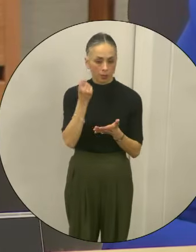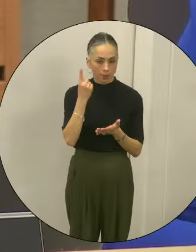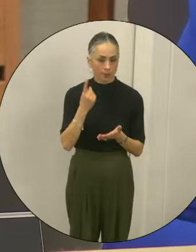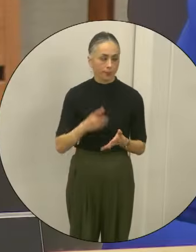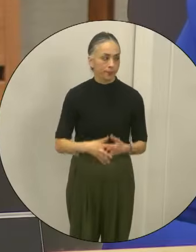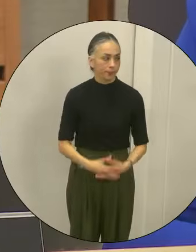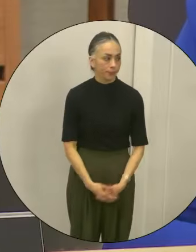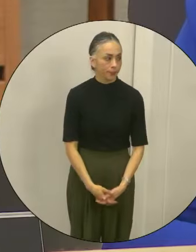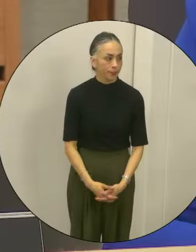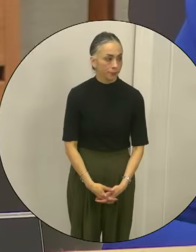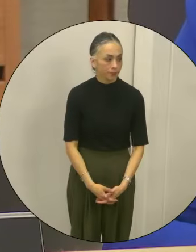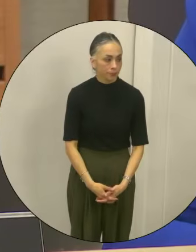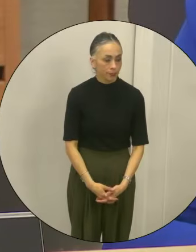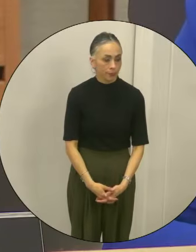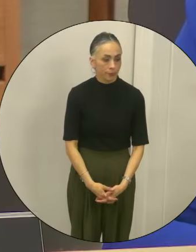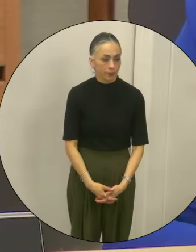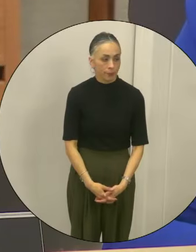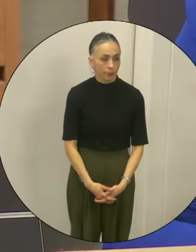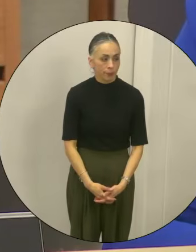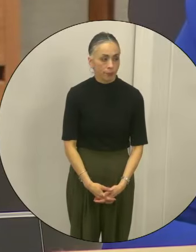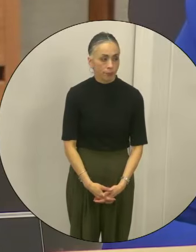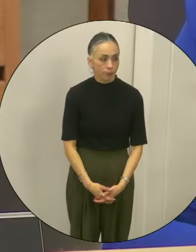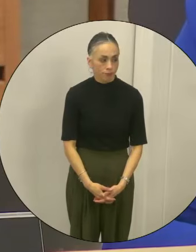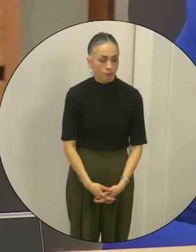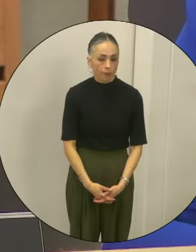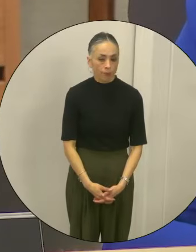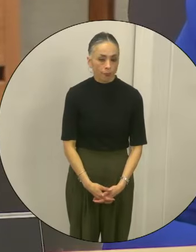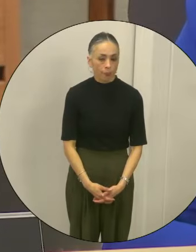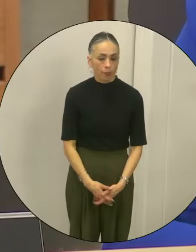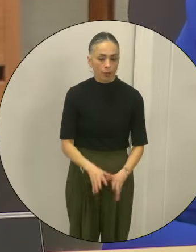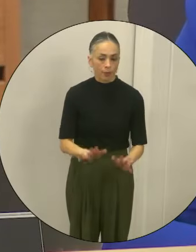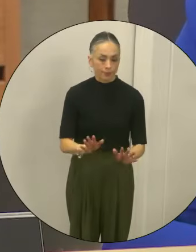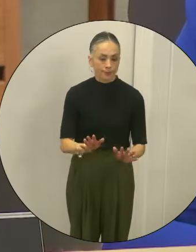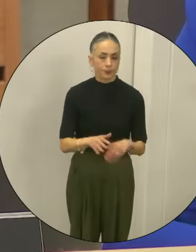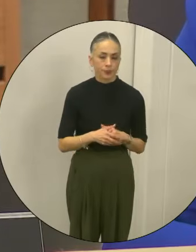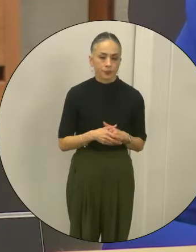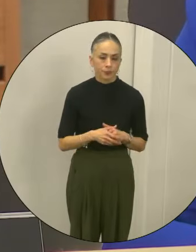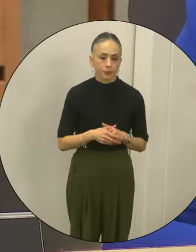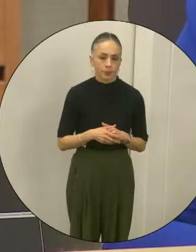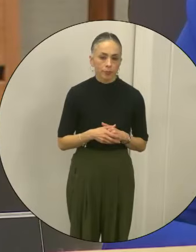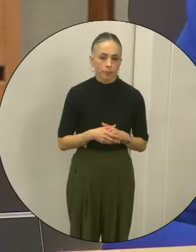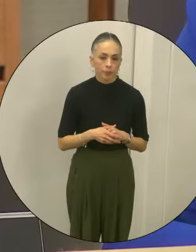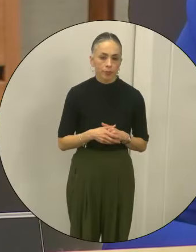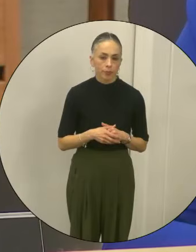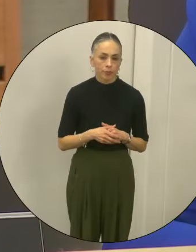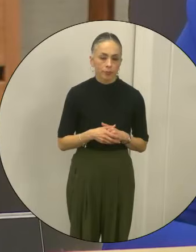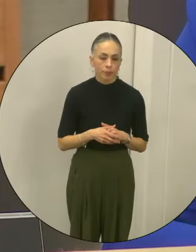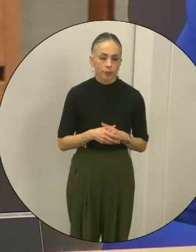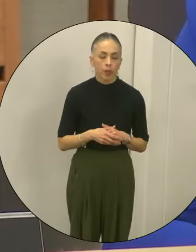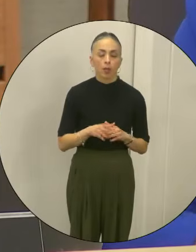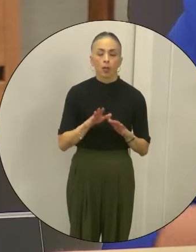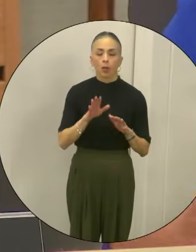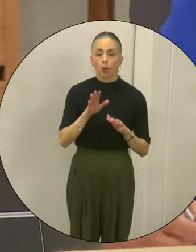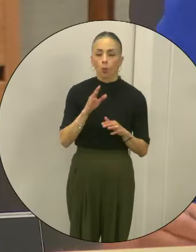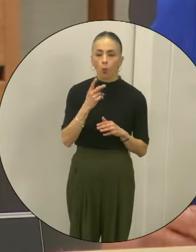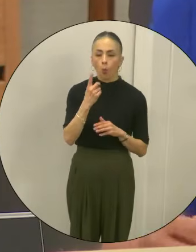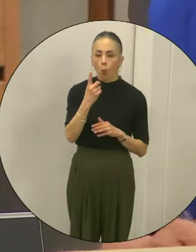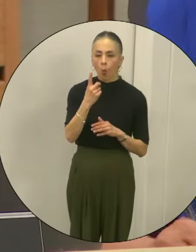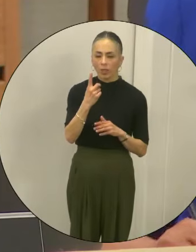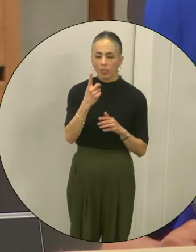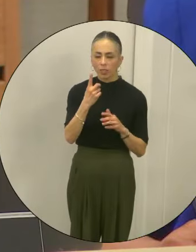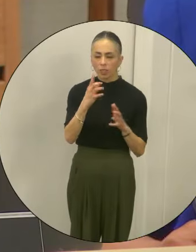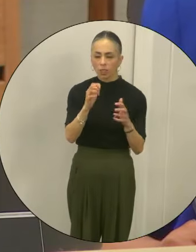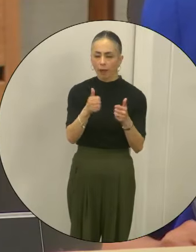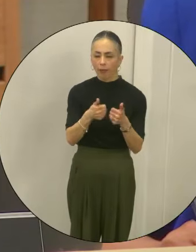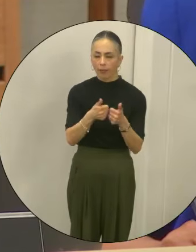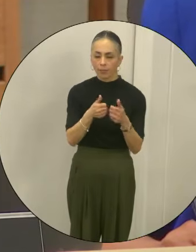you. Okay, so in understanding that a little bit more, one of the challenges that